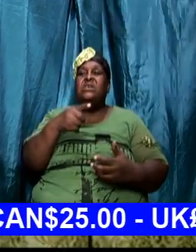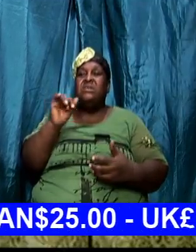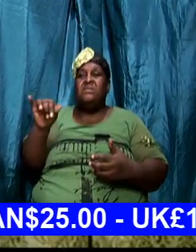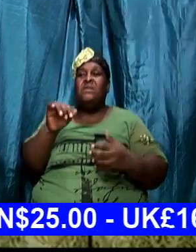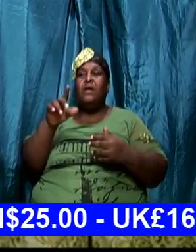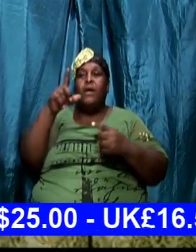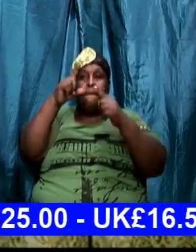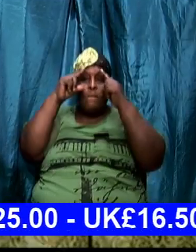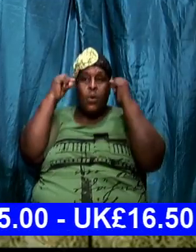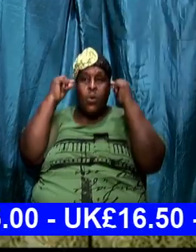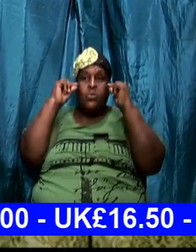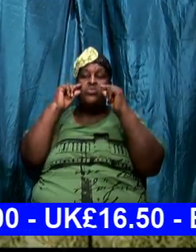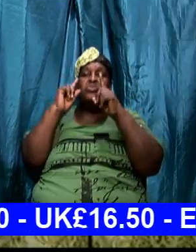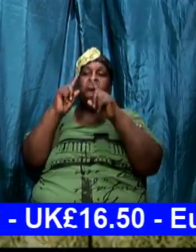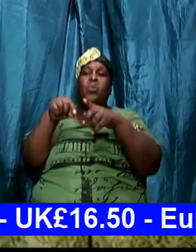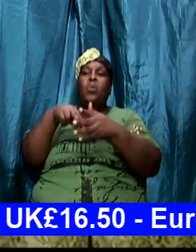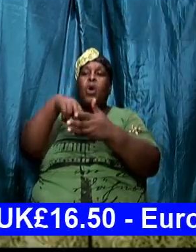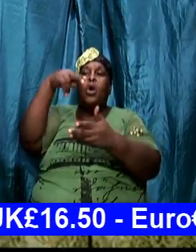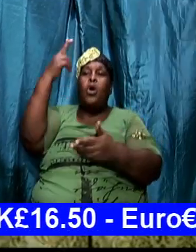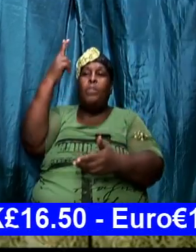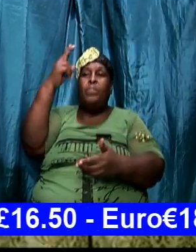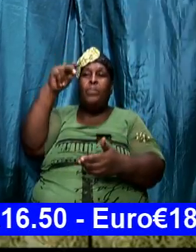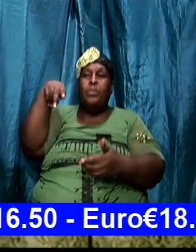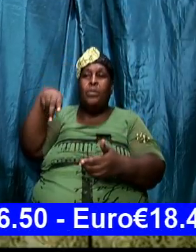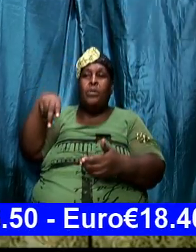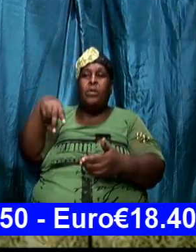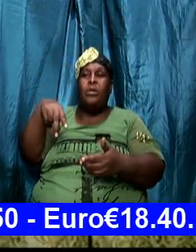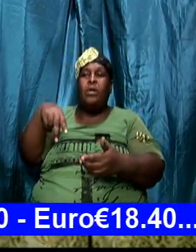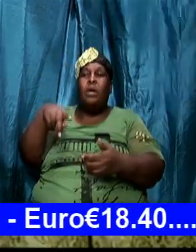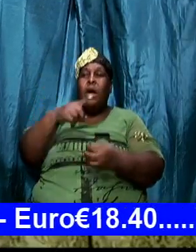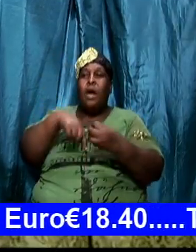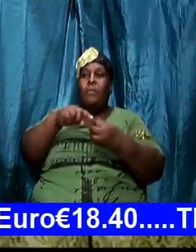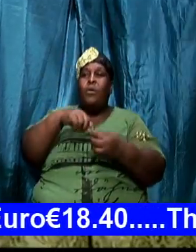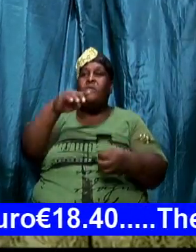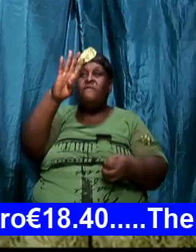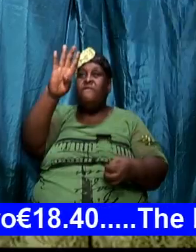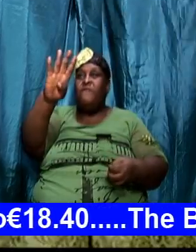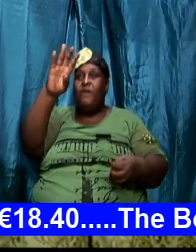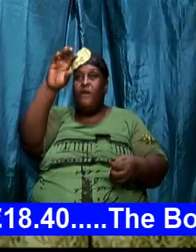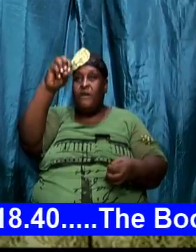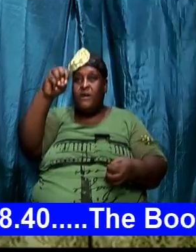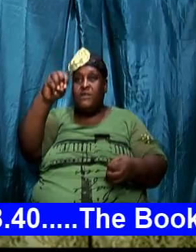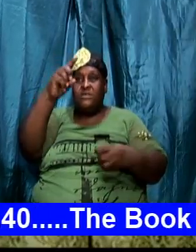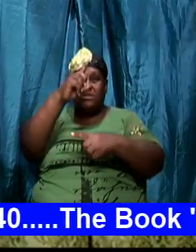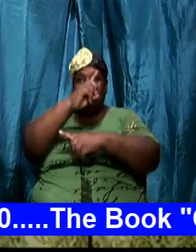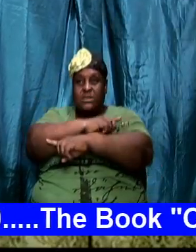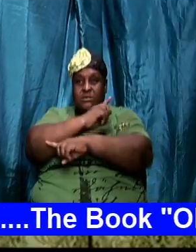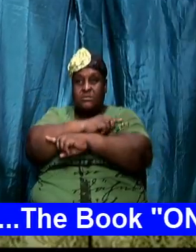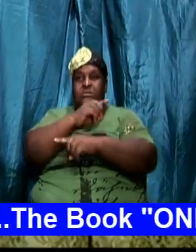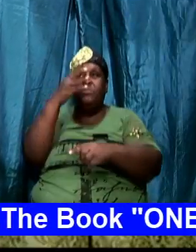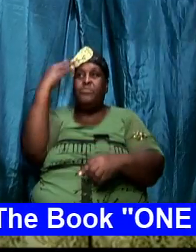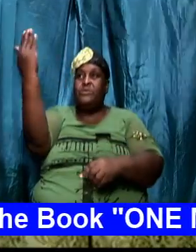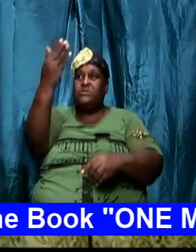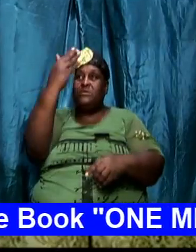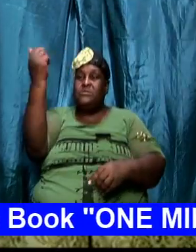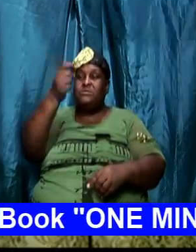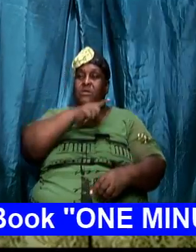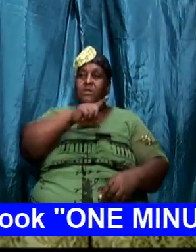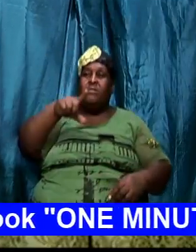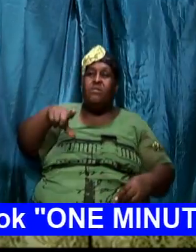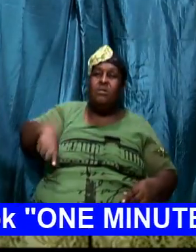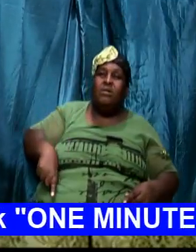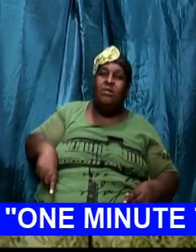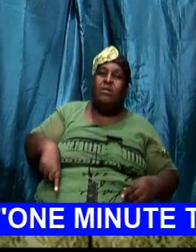and was about 40 days in the presence of the Lord. Yes? And he was